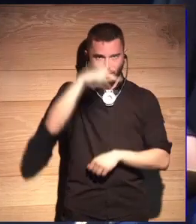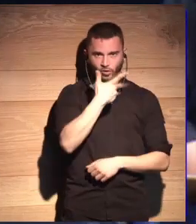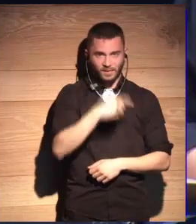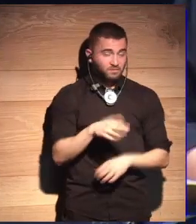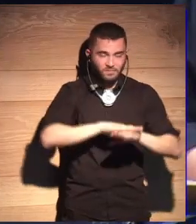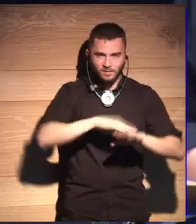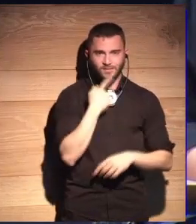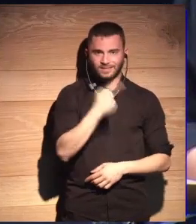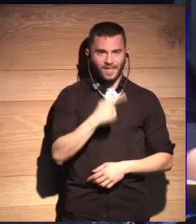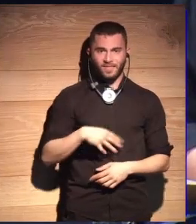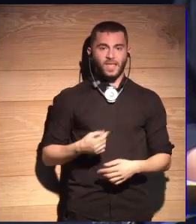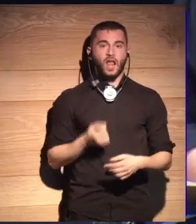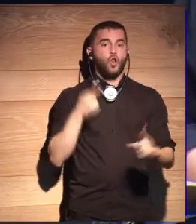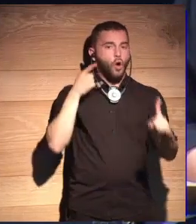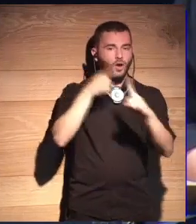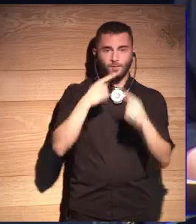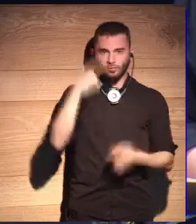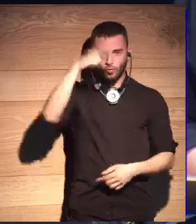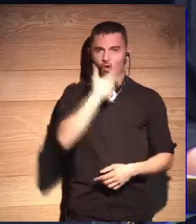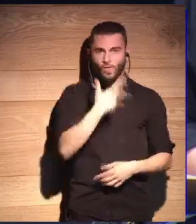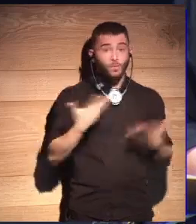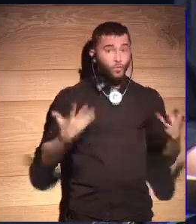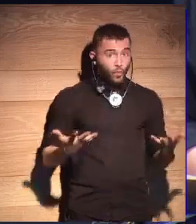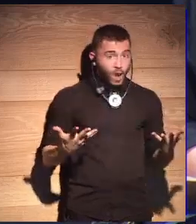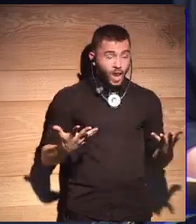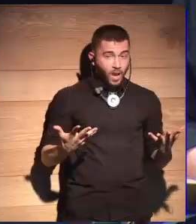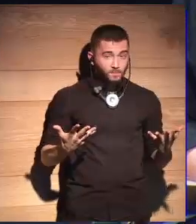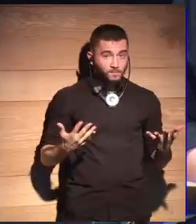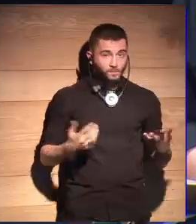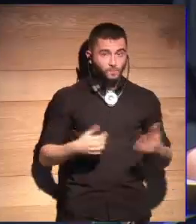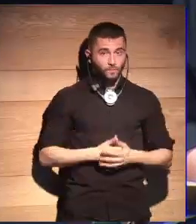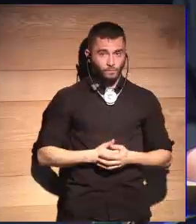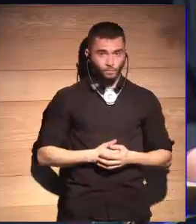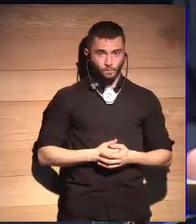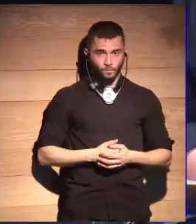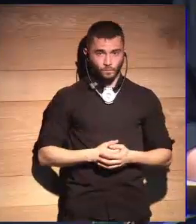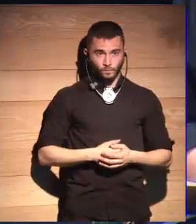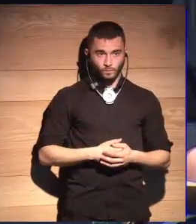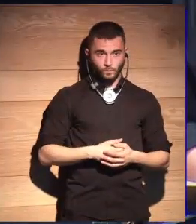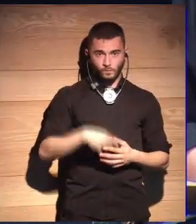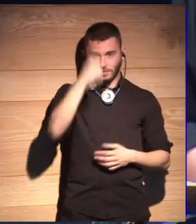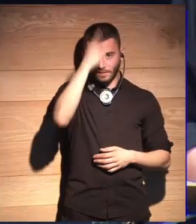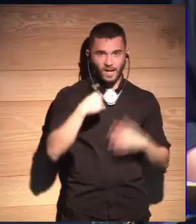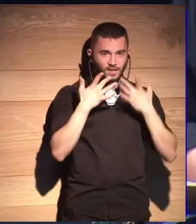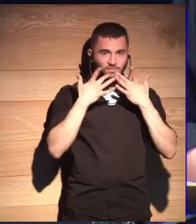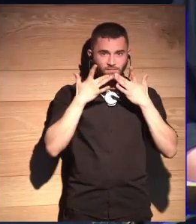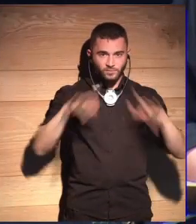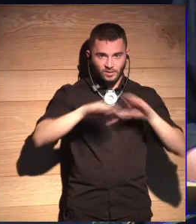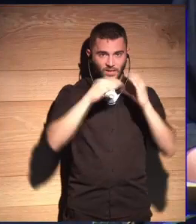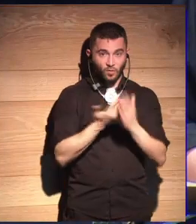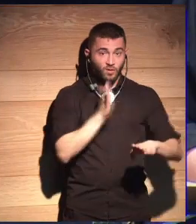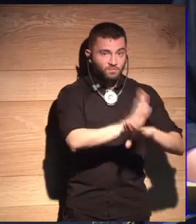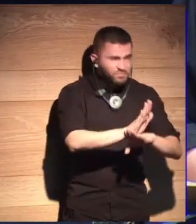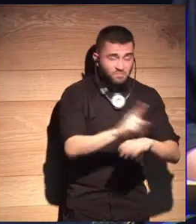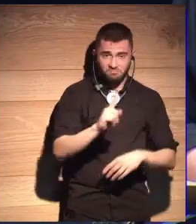of knowledge is not to provide neutral, objective pictures of the world. It's to help develop industry, it's to